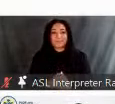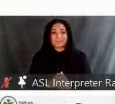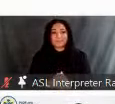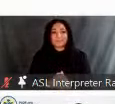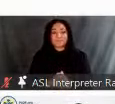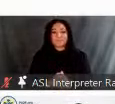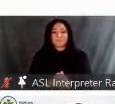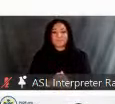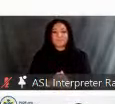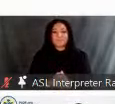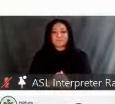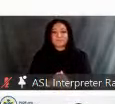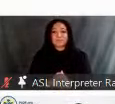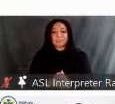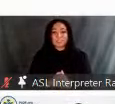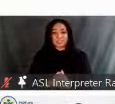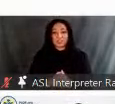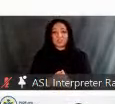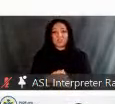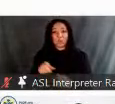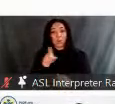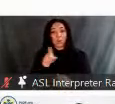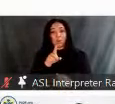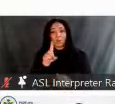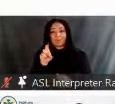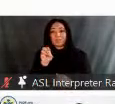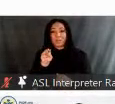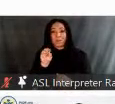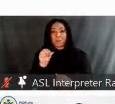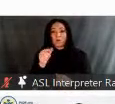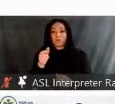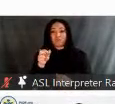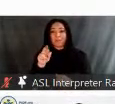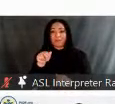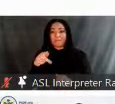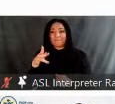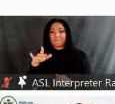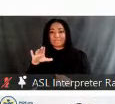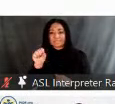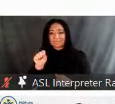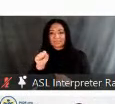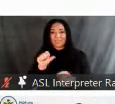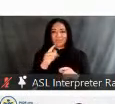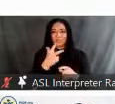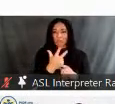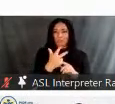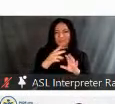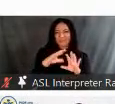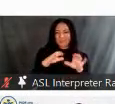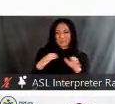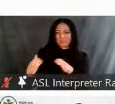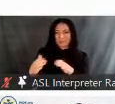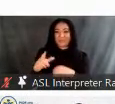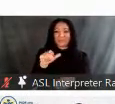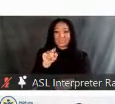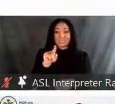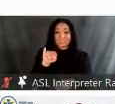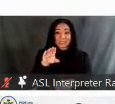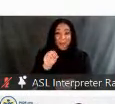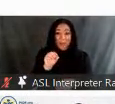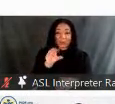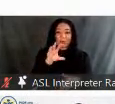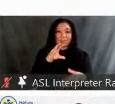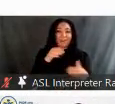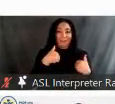At a closer look, these are the demographics of the 3 communities. The Latino focus group consisted of 15